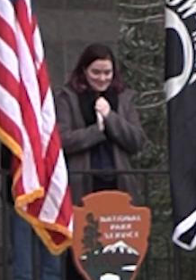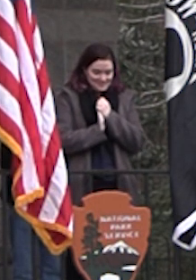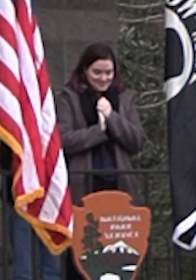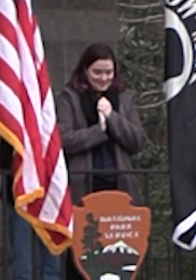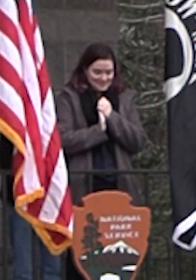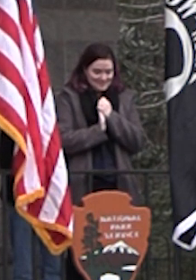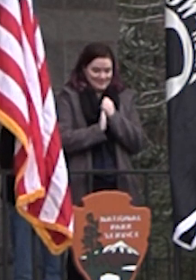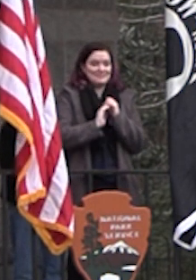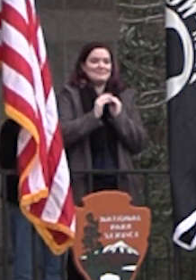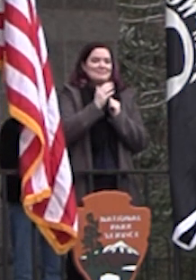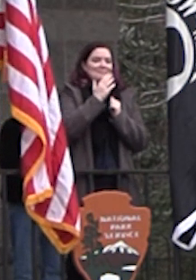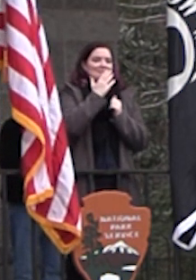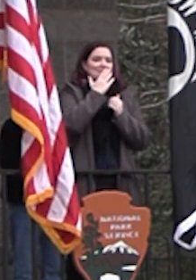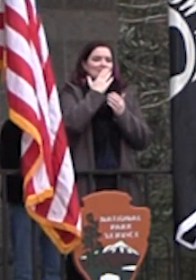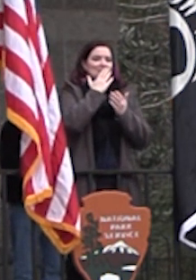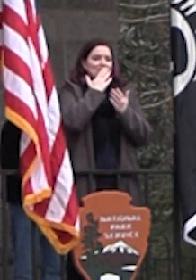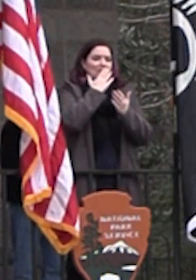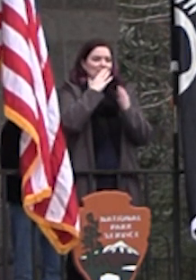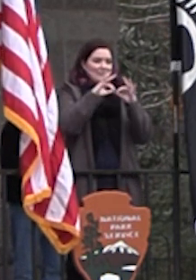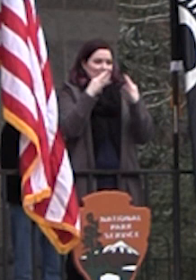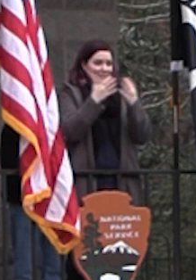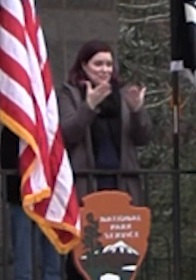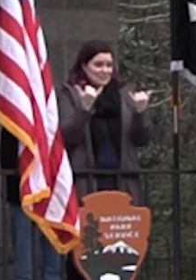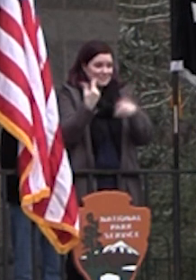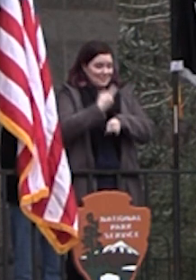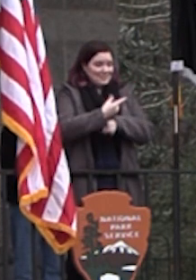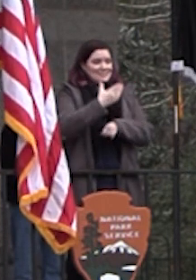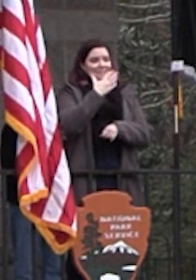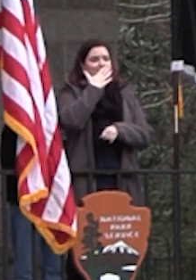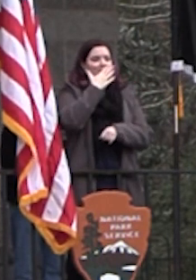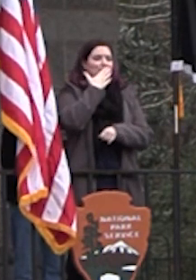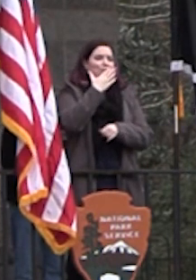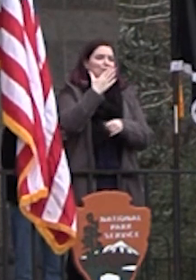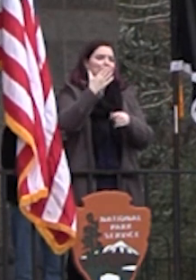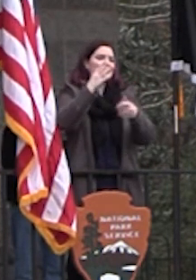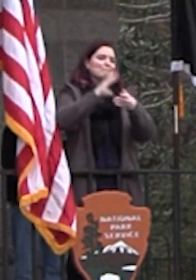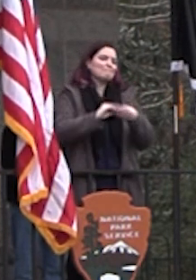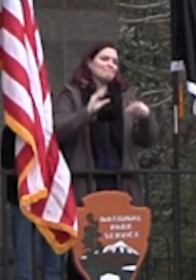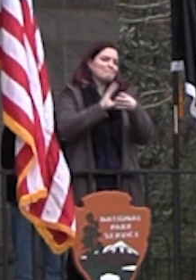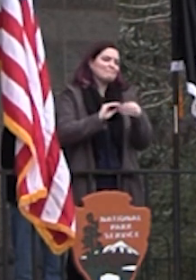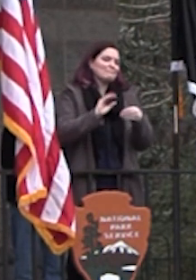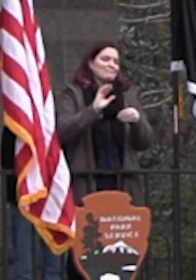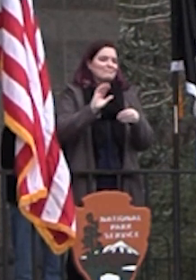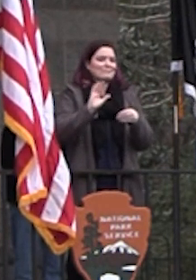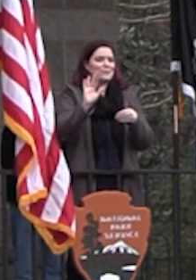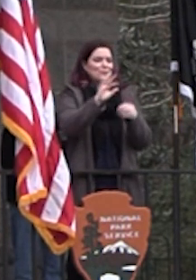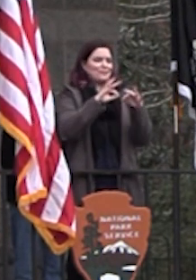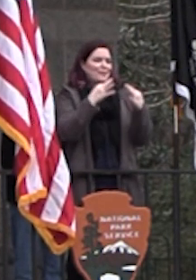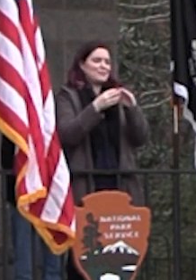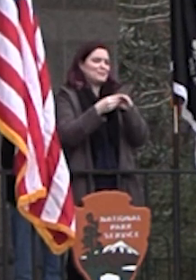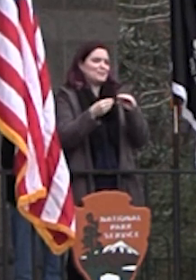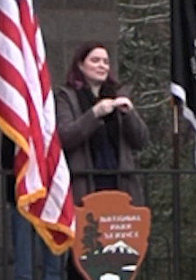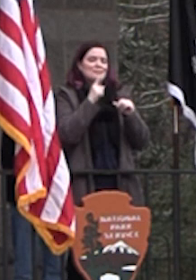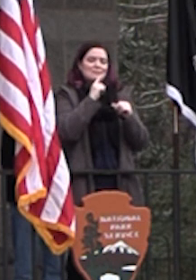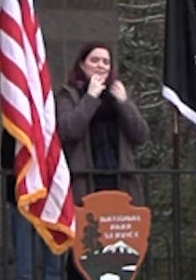Thank you to the families who are here today and for sharing your stories of your loved ones with us. That means a